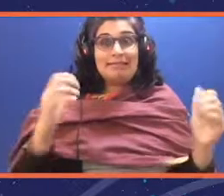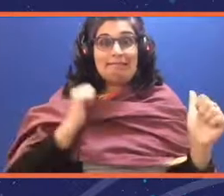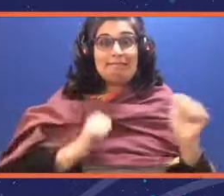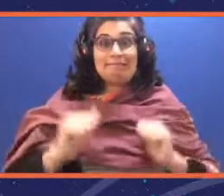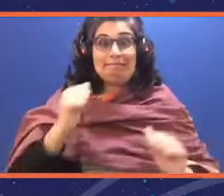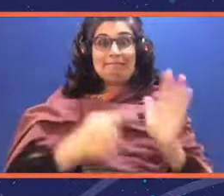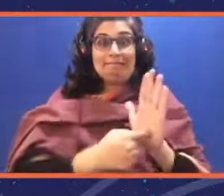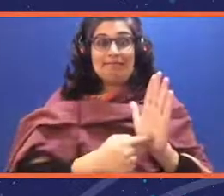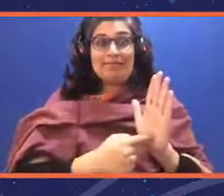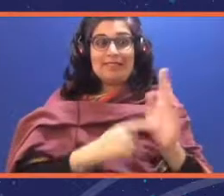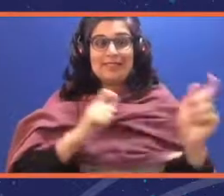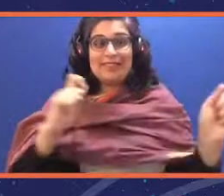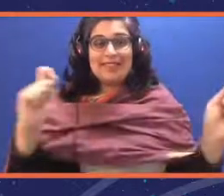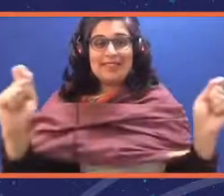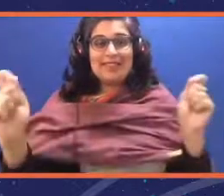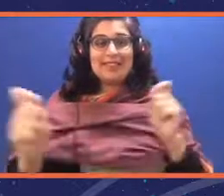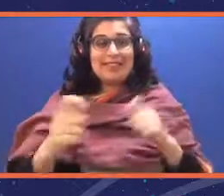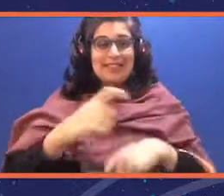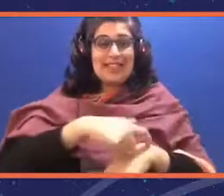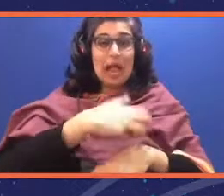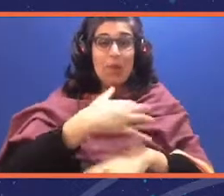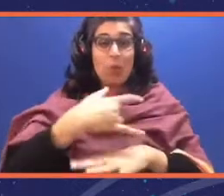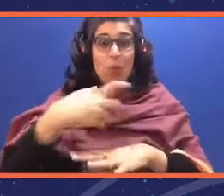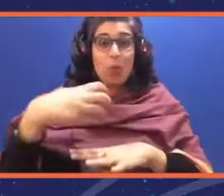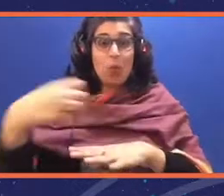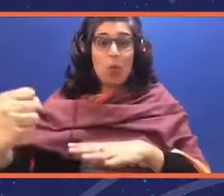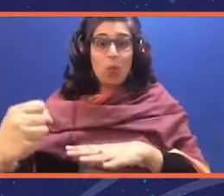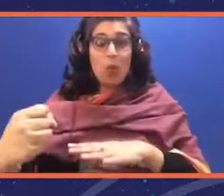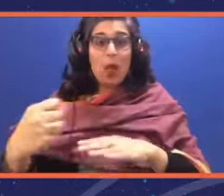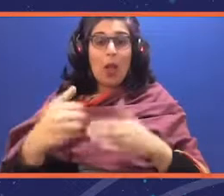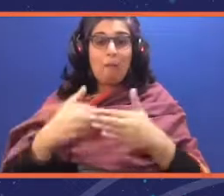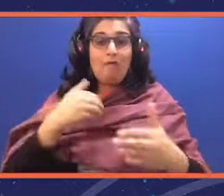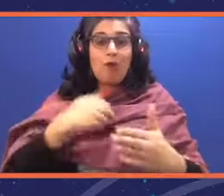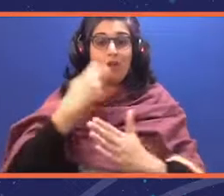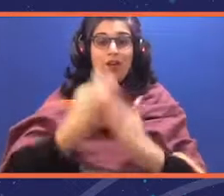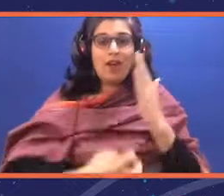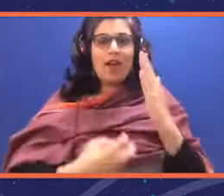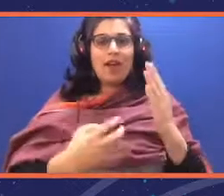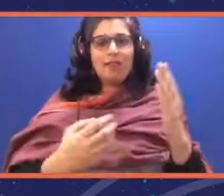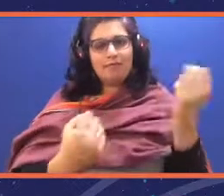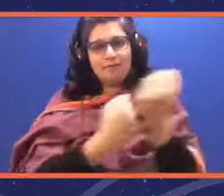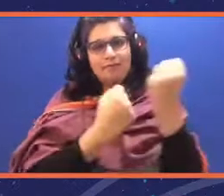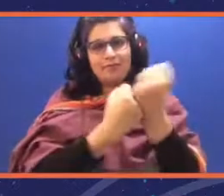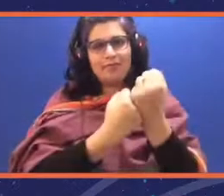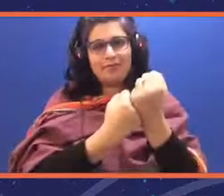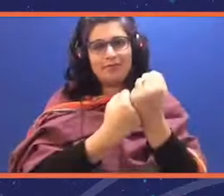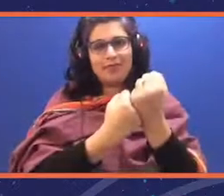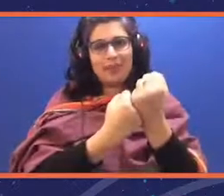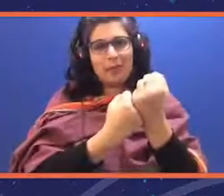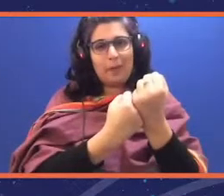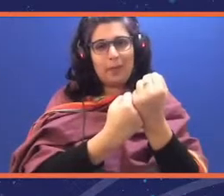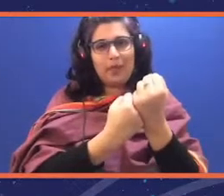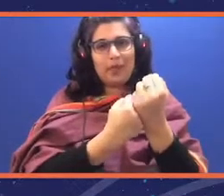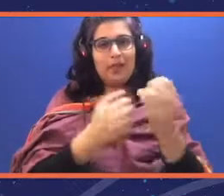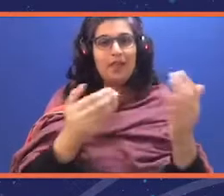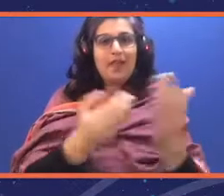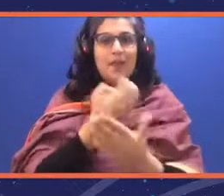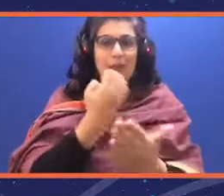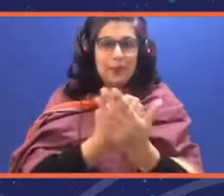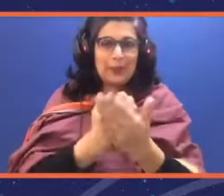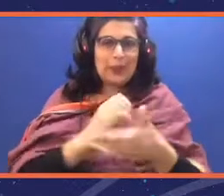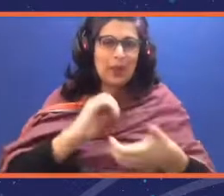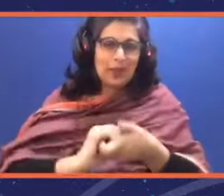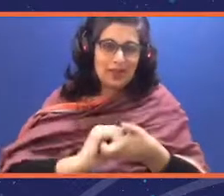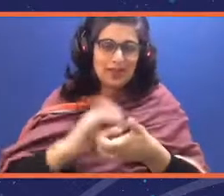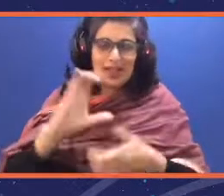left, but I'm so excited for y'all to keep seeing. Before we jump in, I just want to give a shout out to our comrades of the New Economy Coalition, Climate Justice